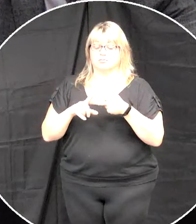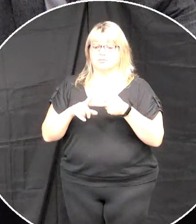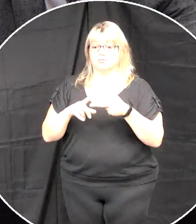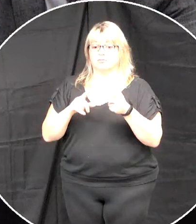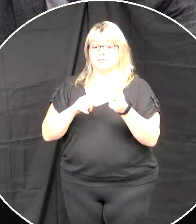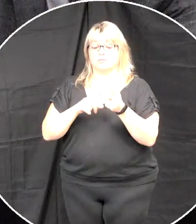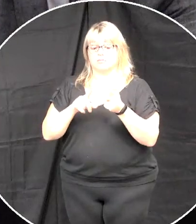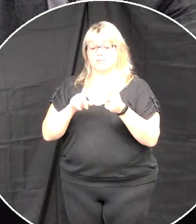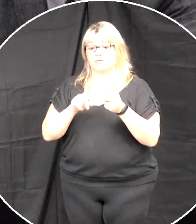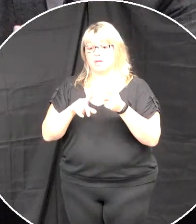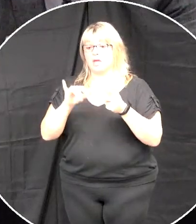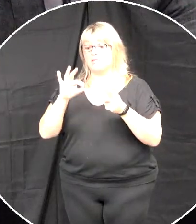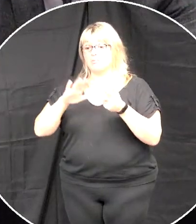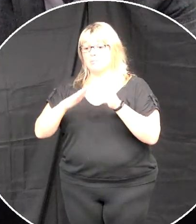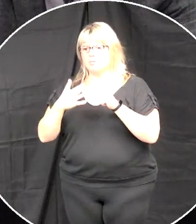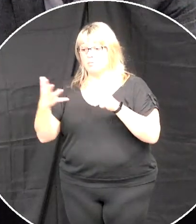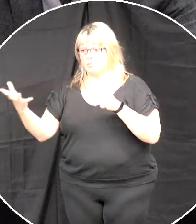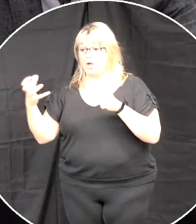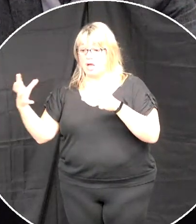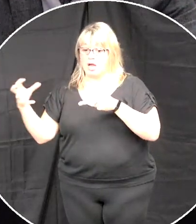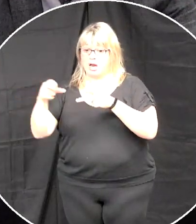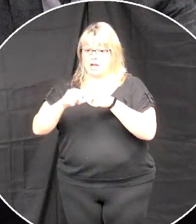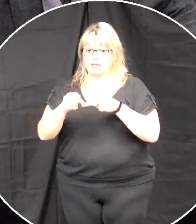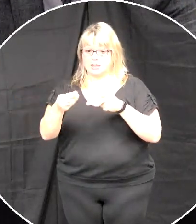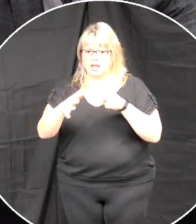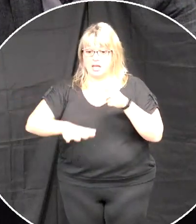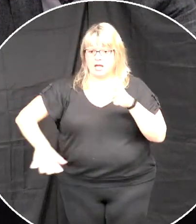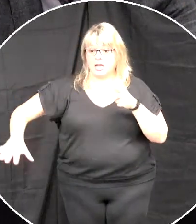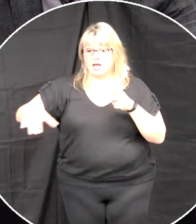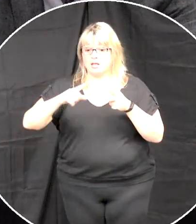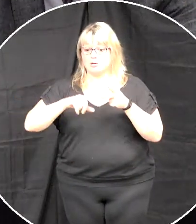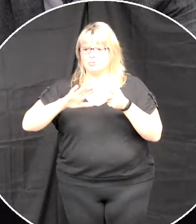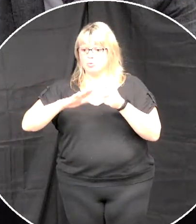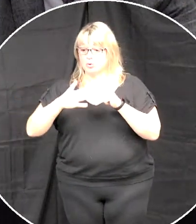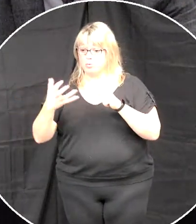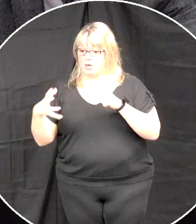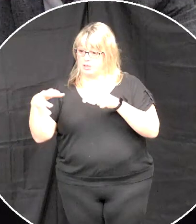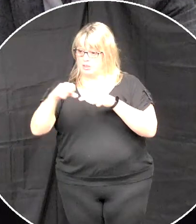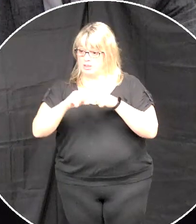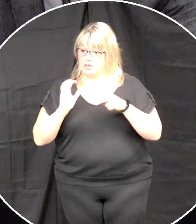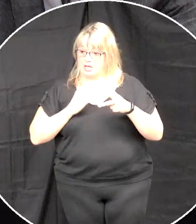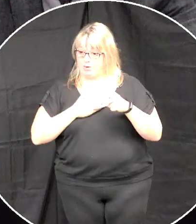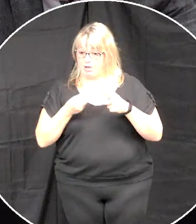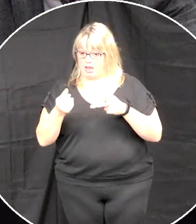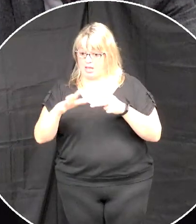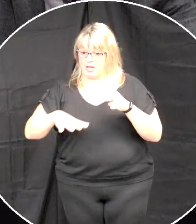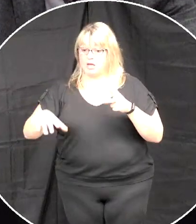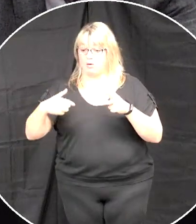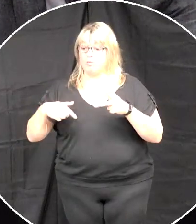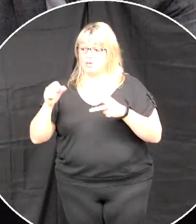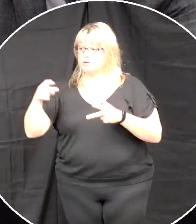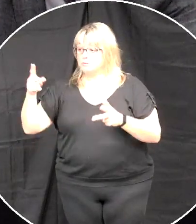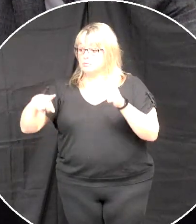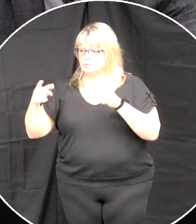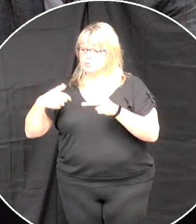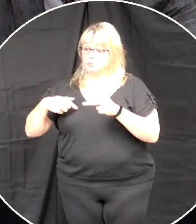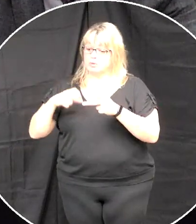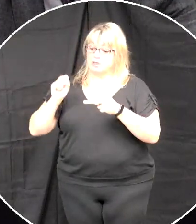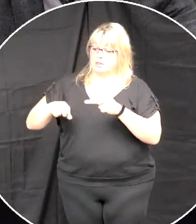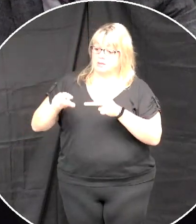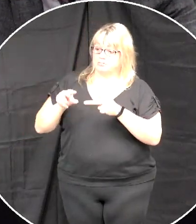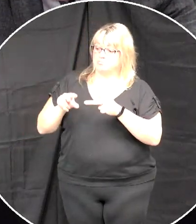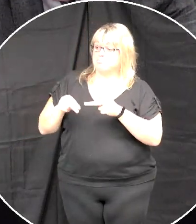also, if a municipality would like to use it and they can use it for community, we'll work with them to do a transfer for